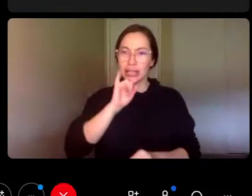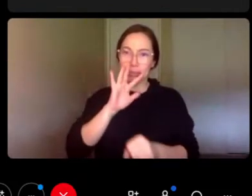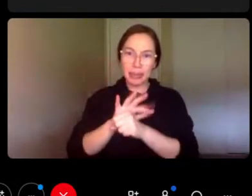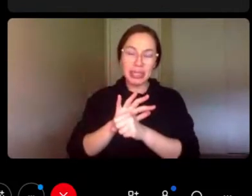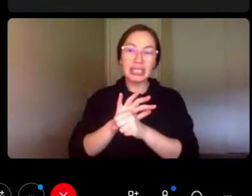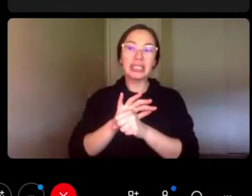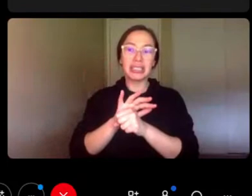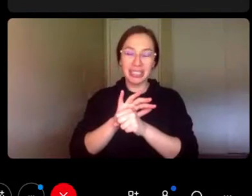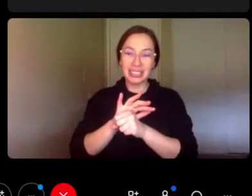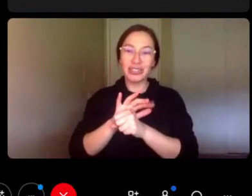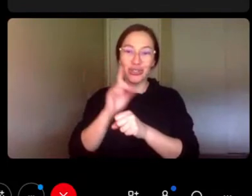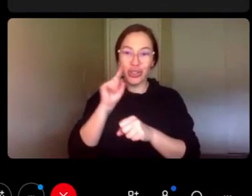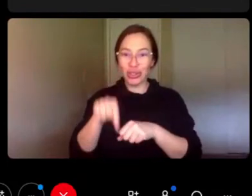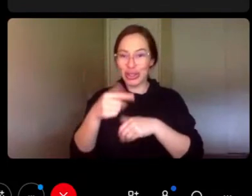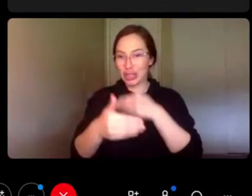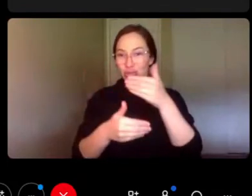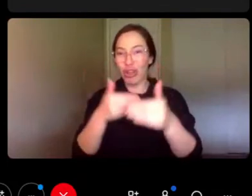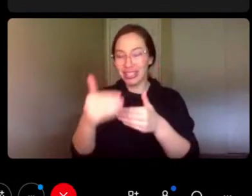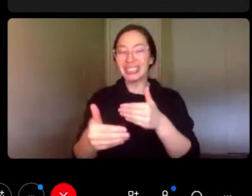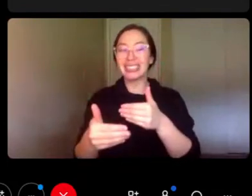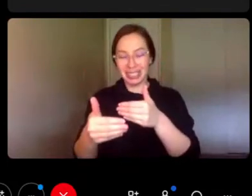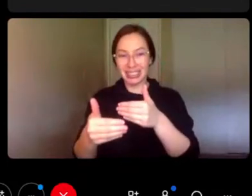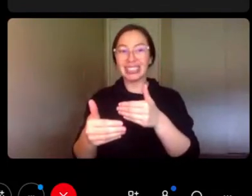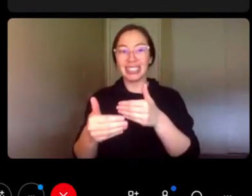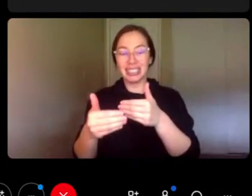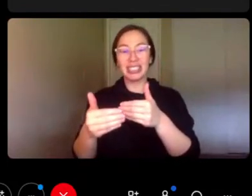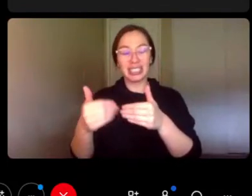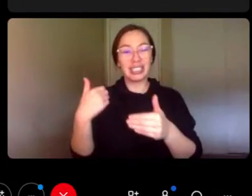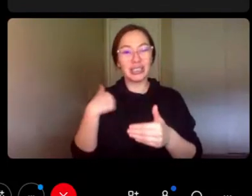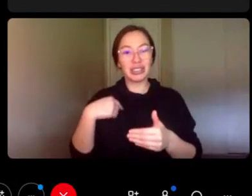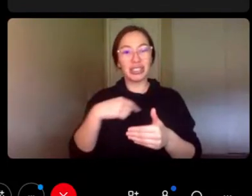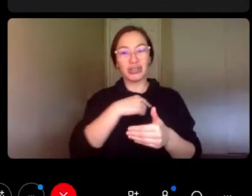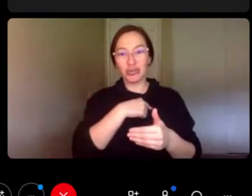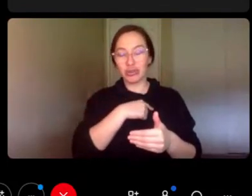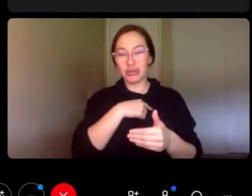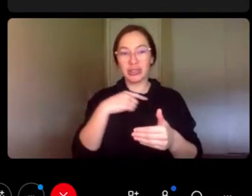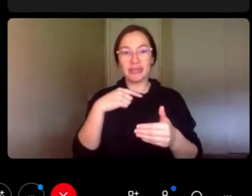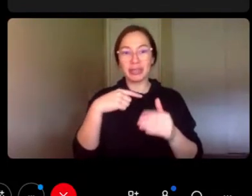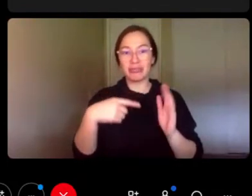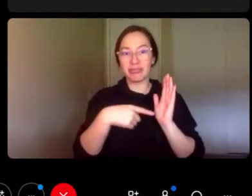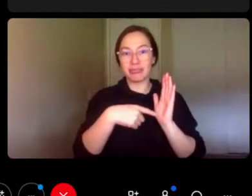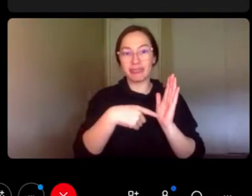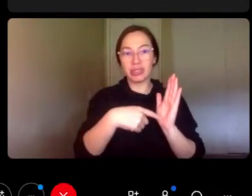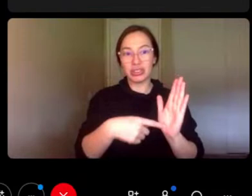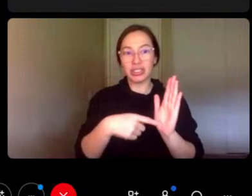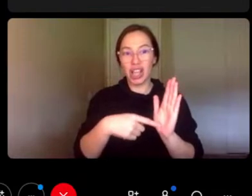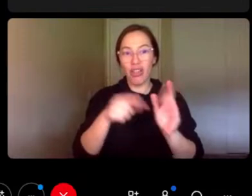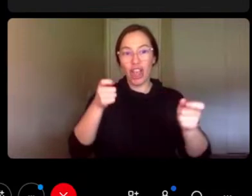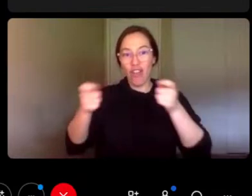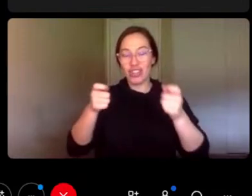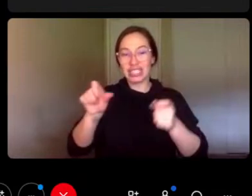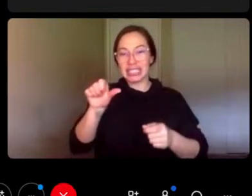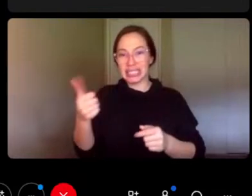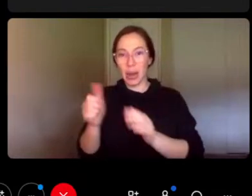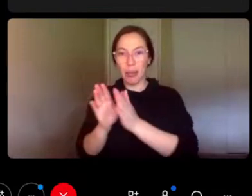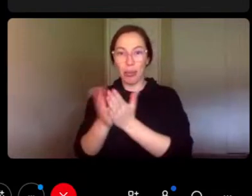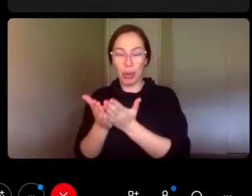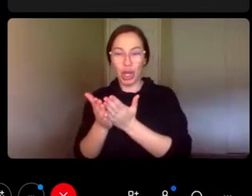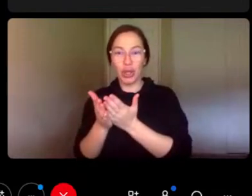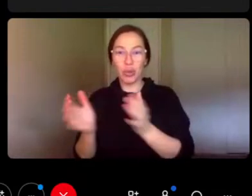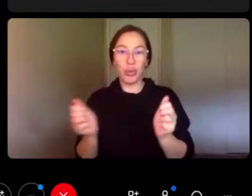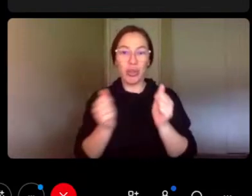to this process. We've been sharing the governance handbook, combining items